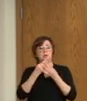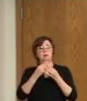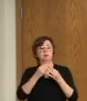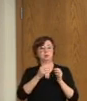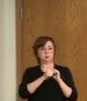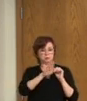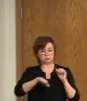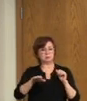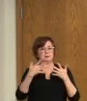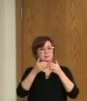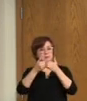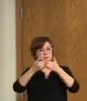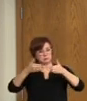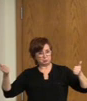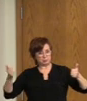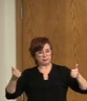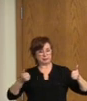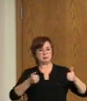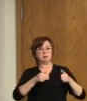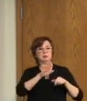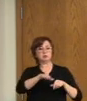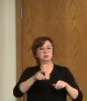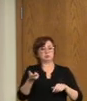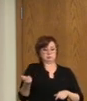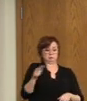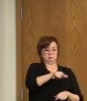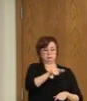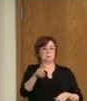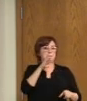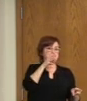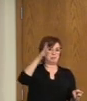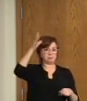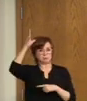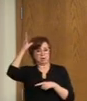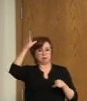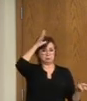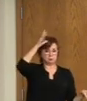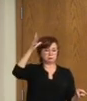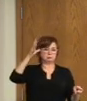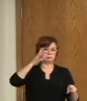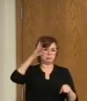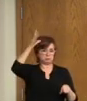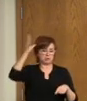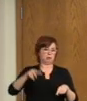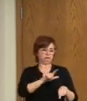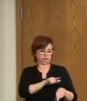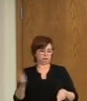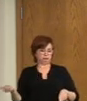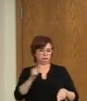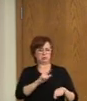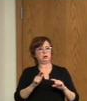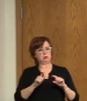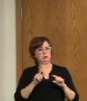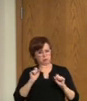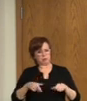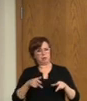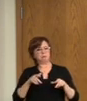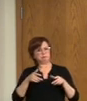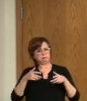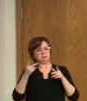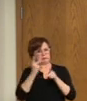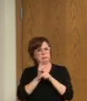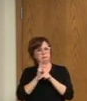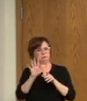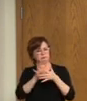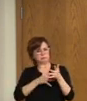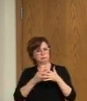Children who may have been away because they may have been billeting or they may have been at school, their primary residence still is with their parents' house because they may